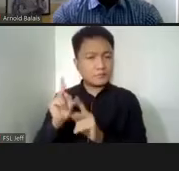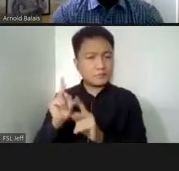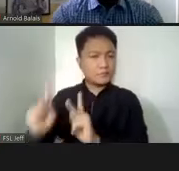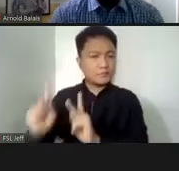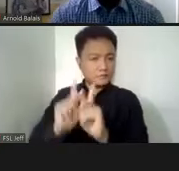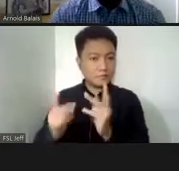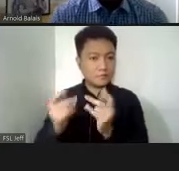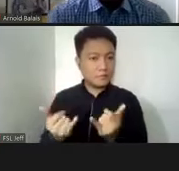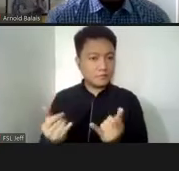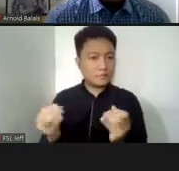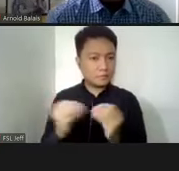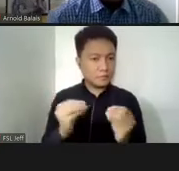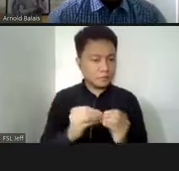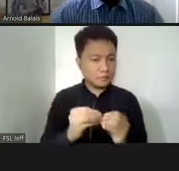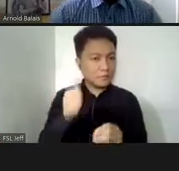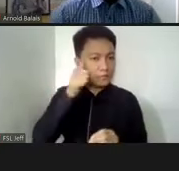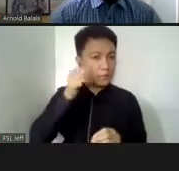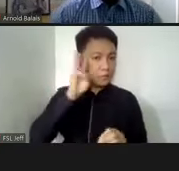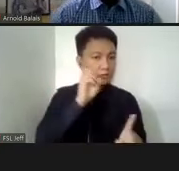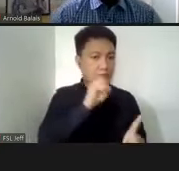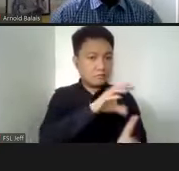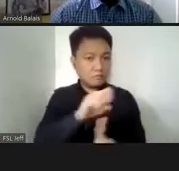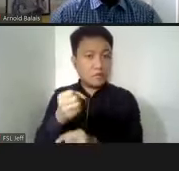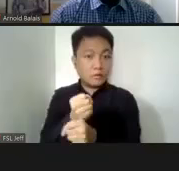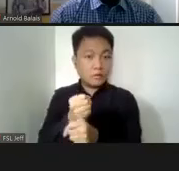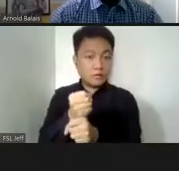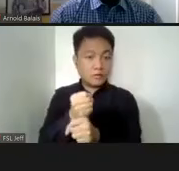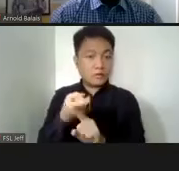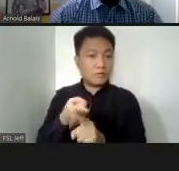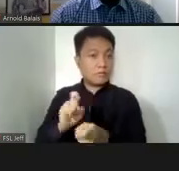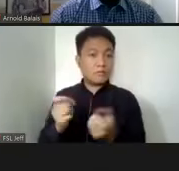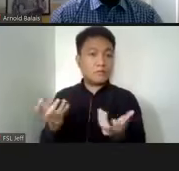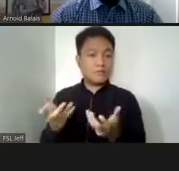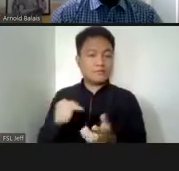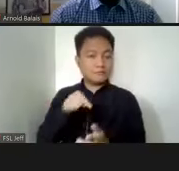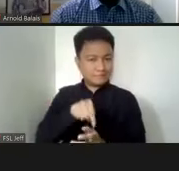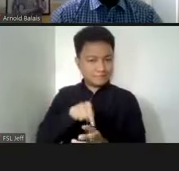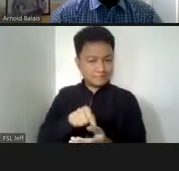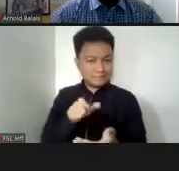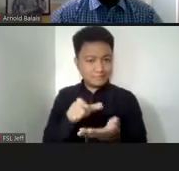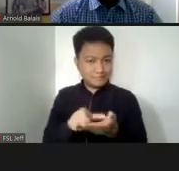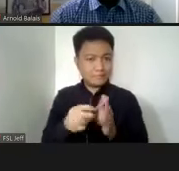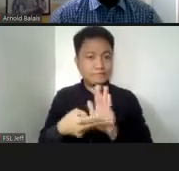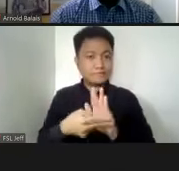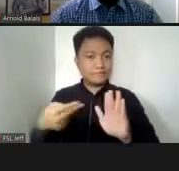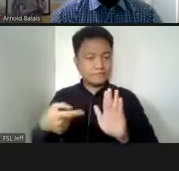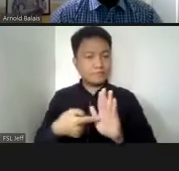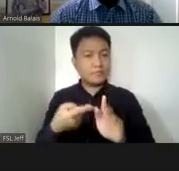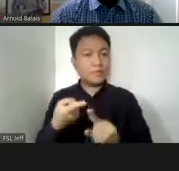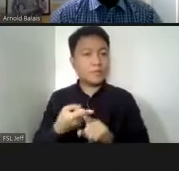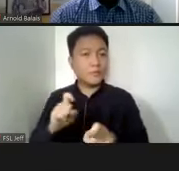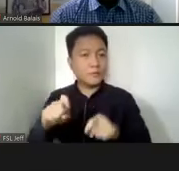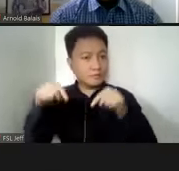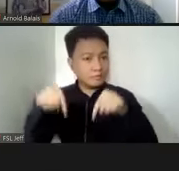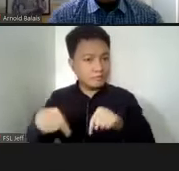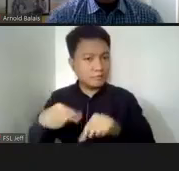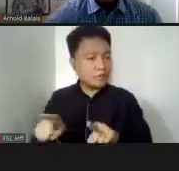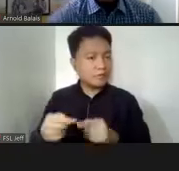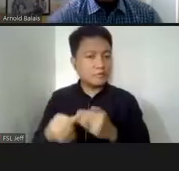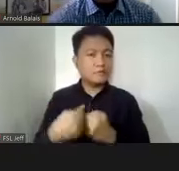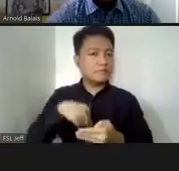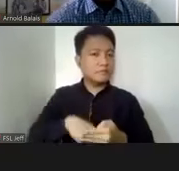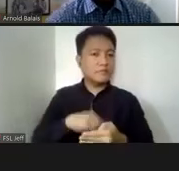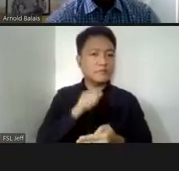Yeah, yeah. Like, yeah, you can see 75% of the coffee that we drink as Filipinos,